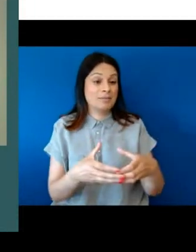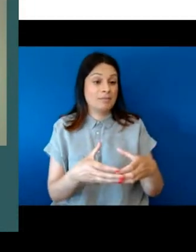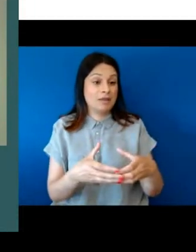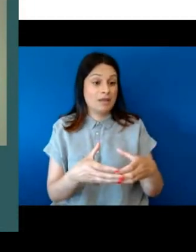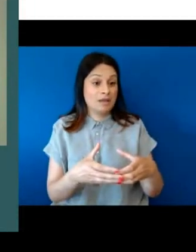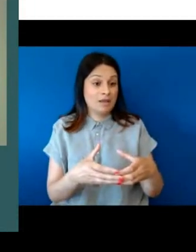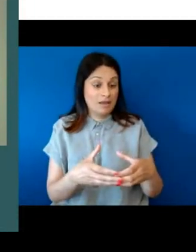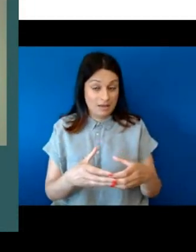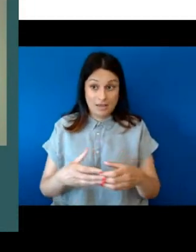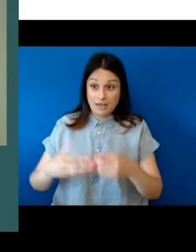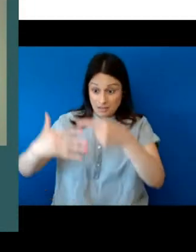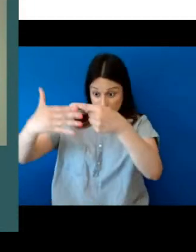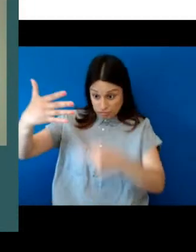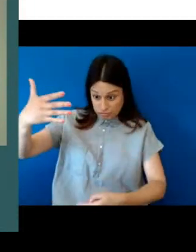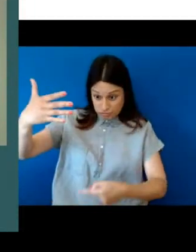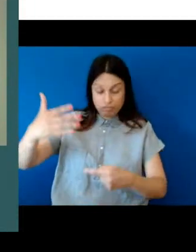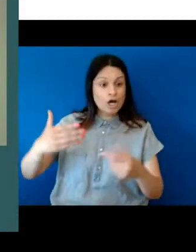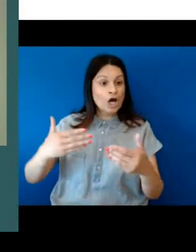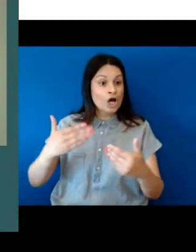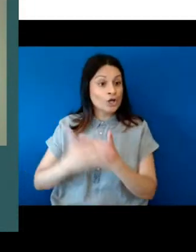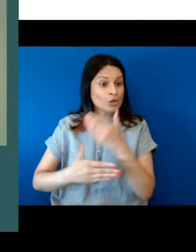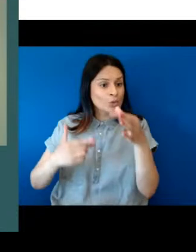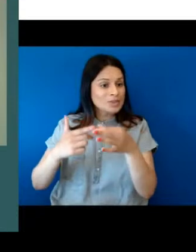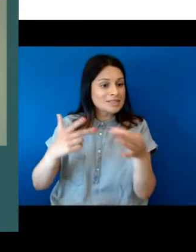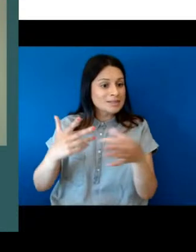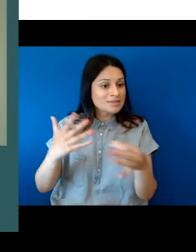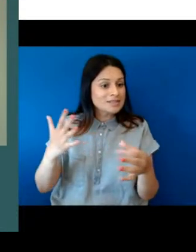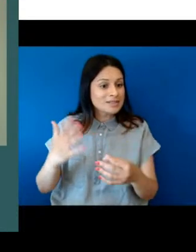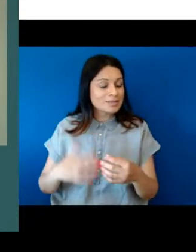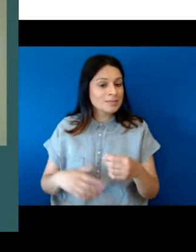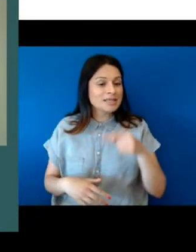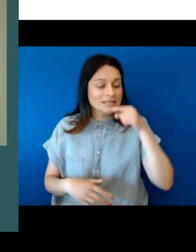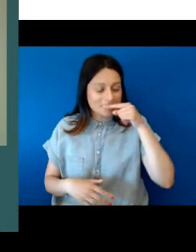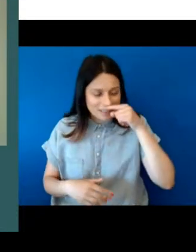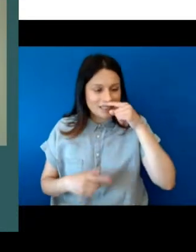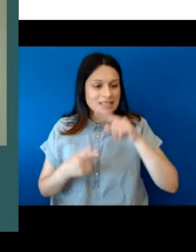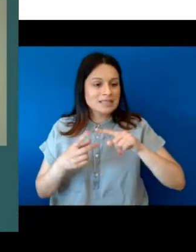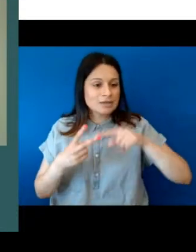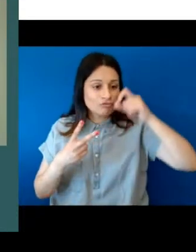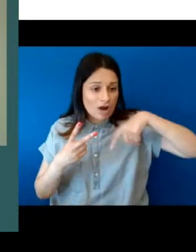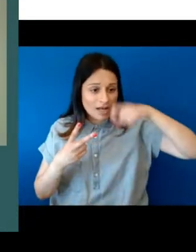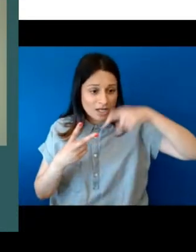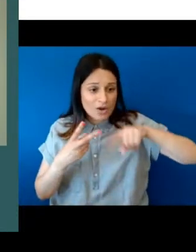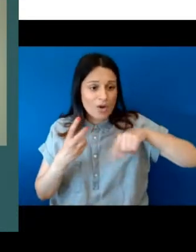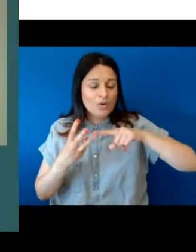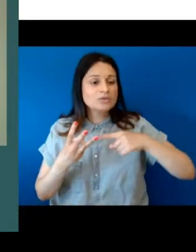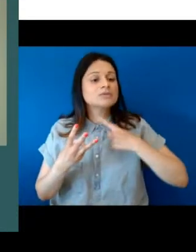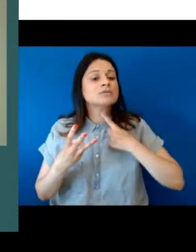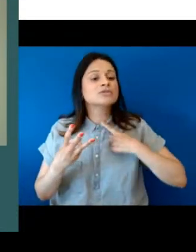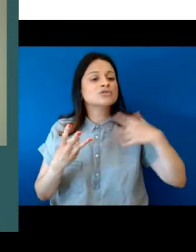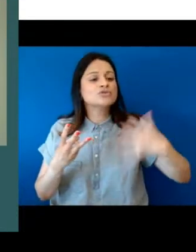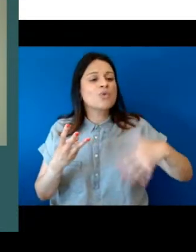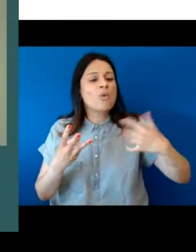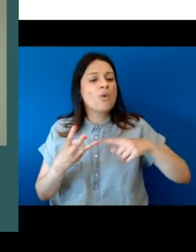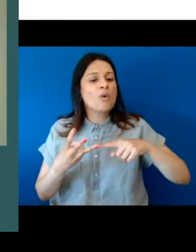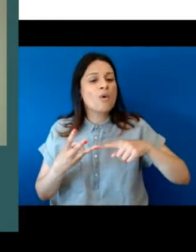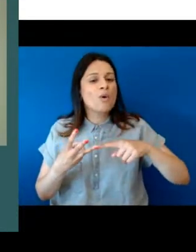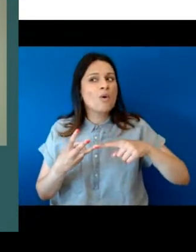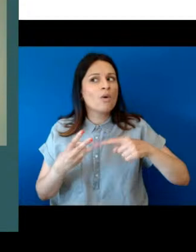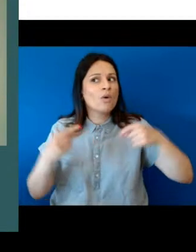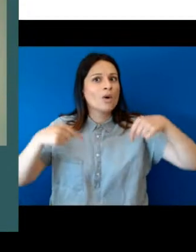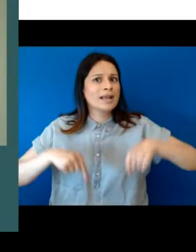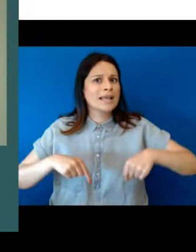through, really worrying, are sneezing, runny nose, and sore throat. And we're in the middle of a hay fever